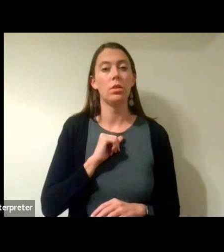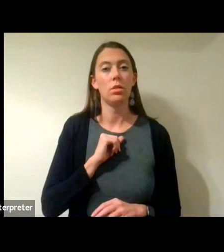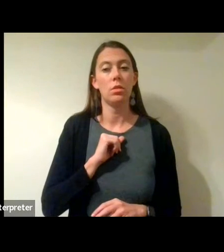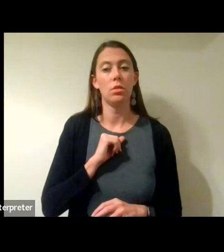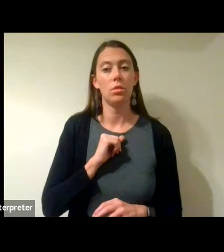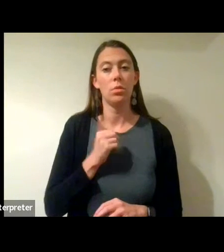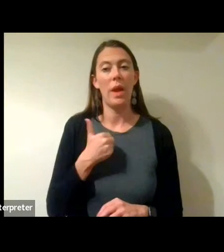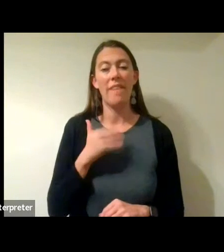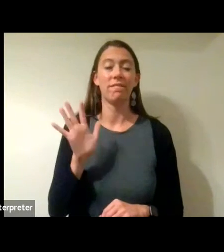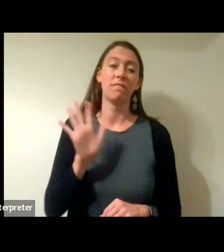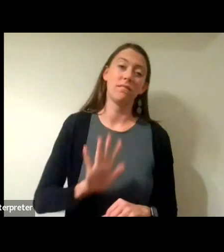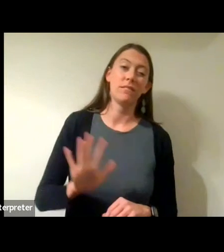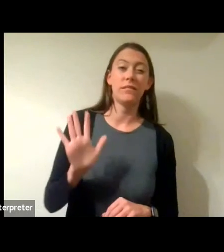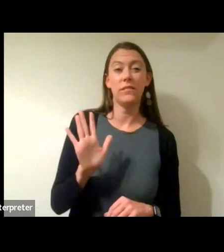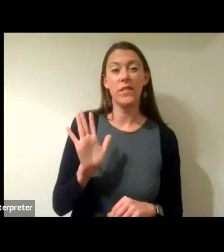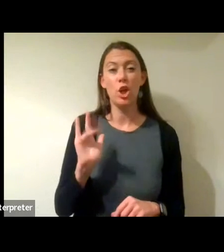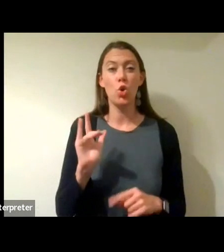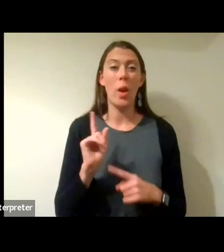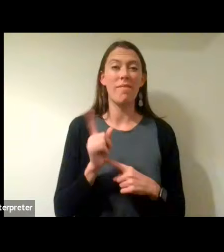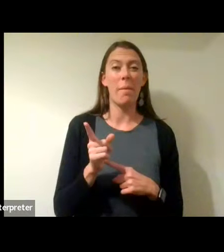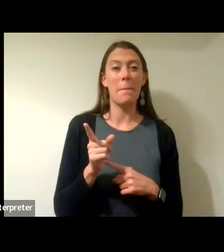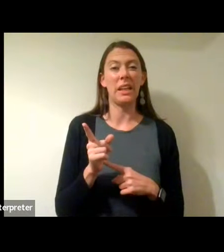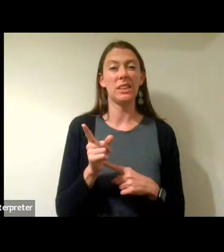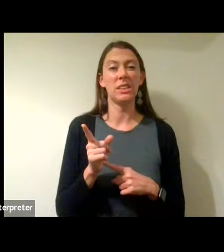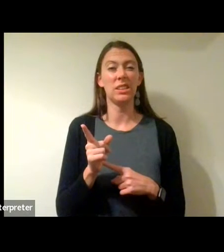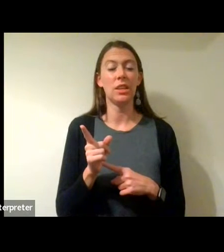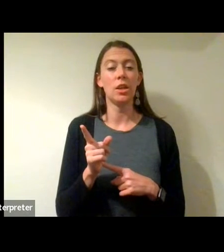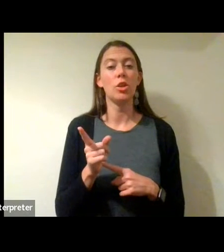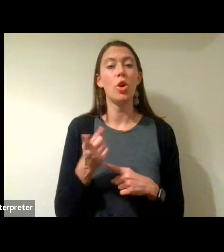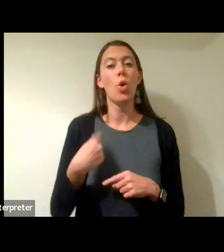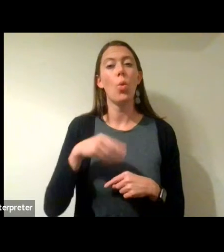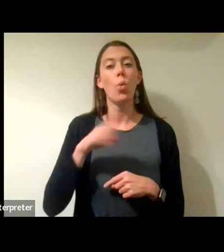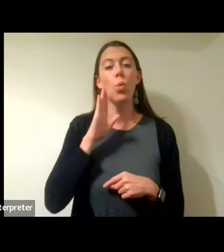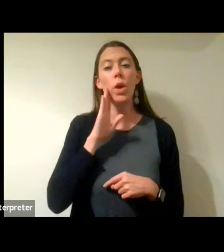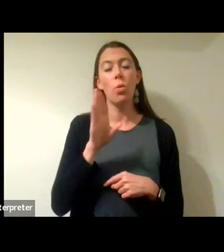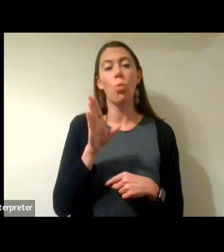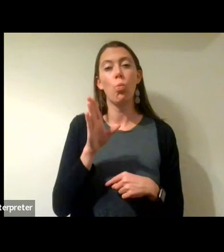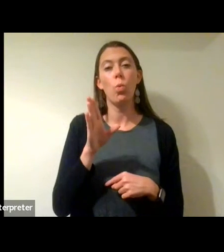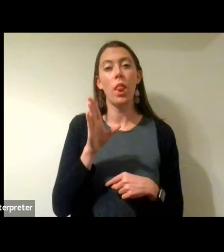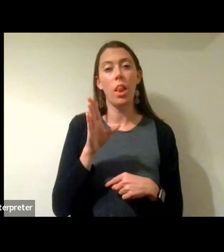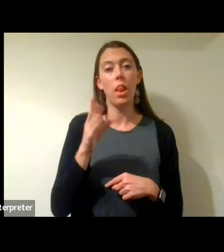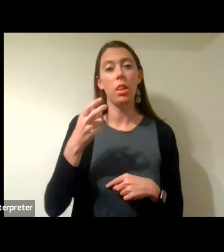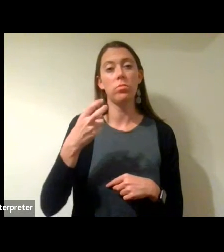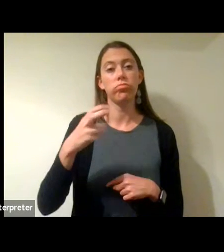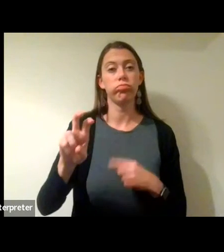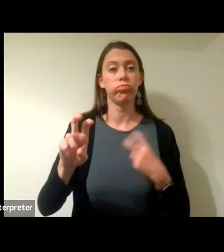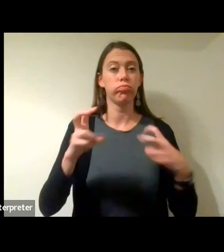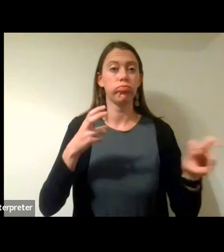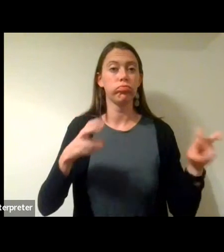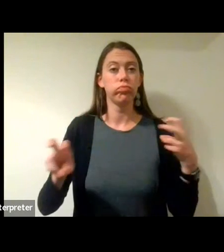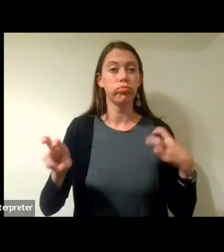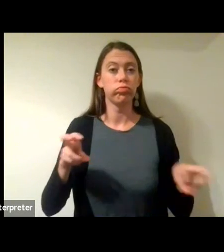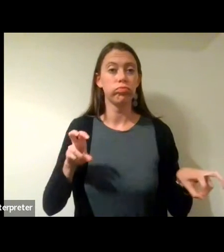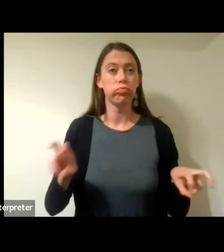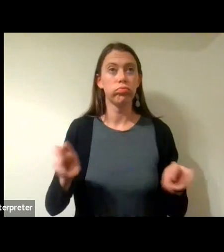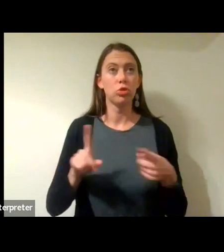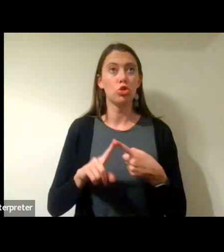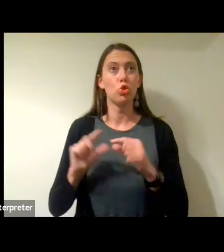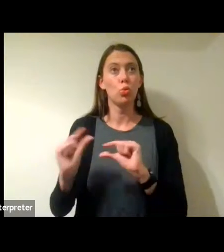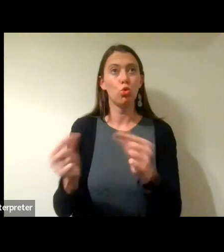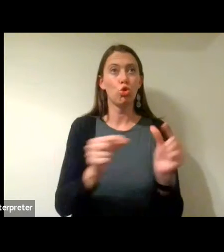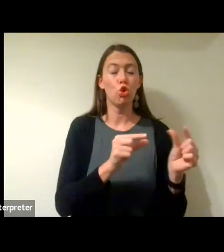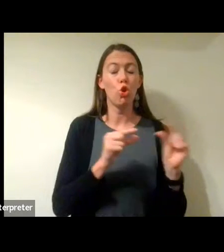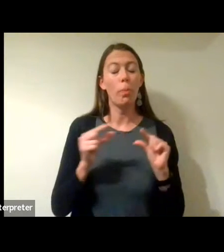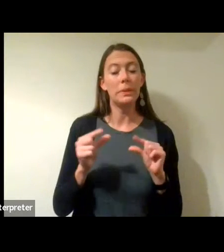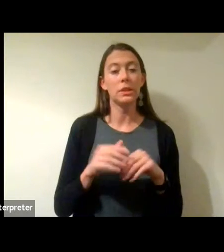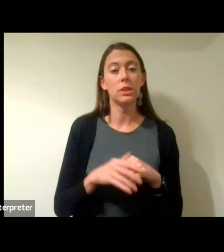25 minutes that we have left or so, we're going to actually move into the strategic refresh part of the